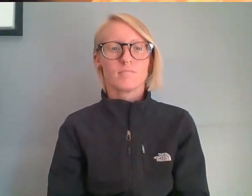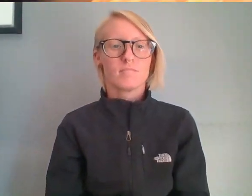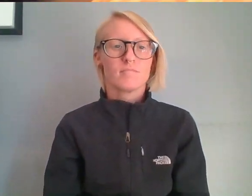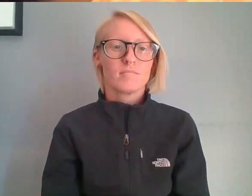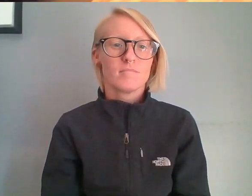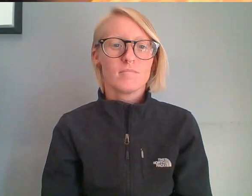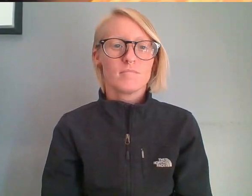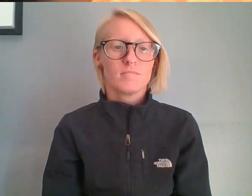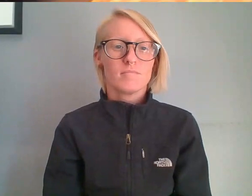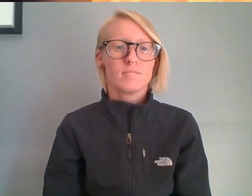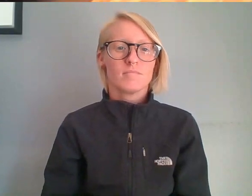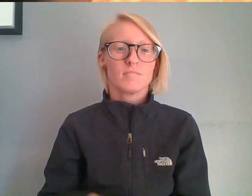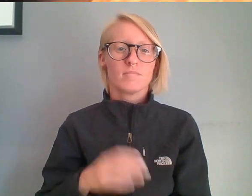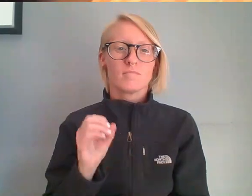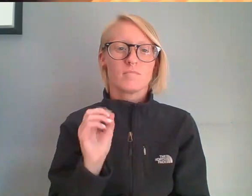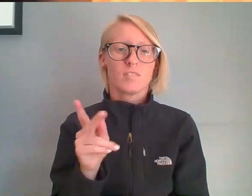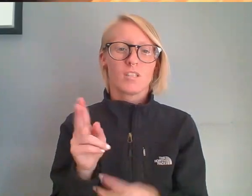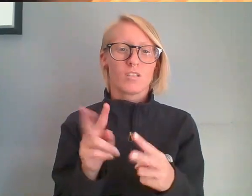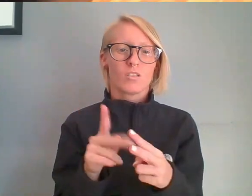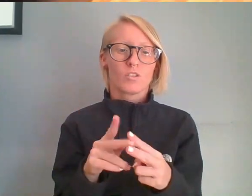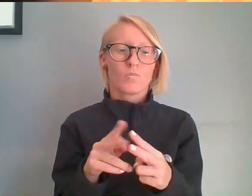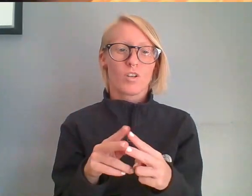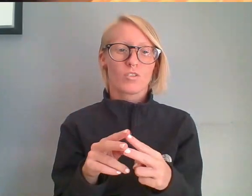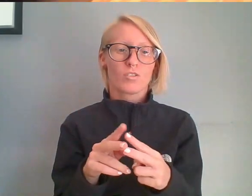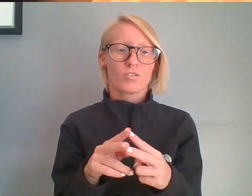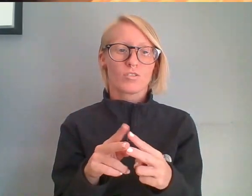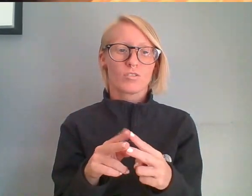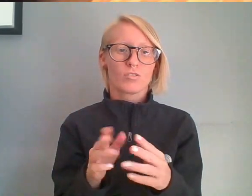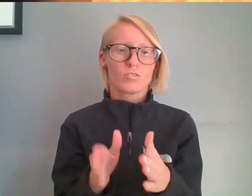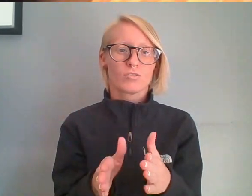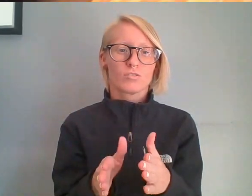All right. In your partnerships,